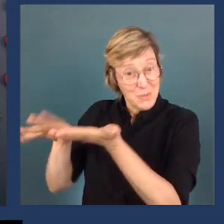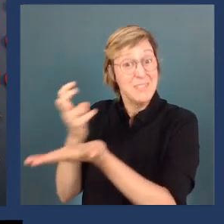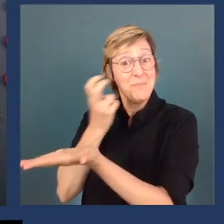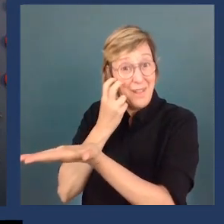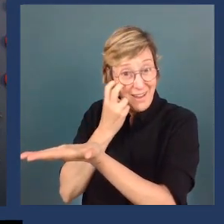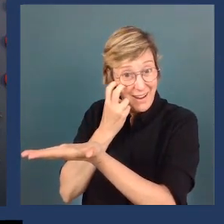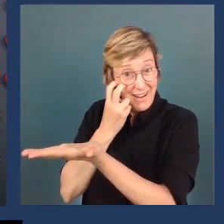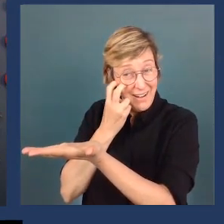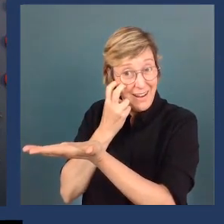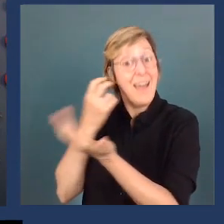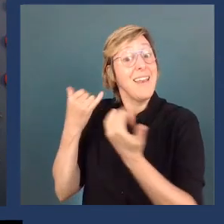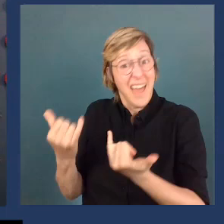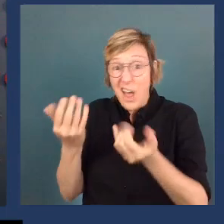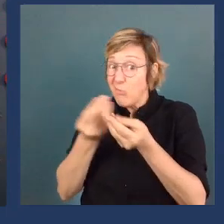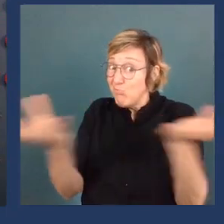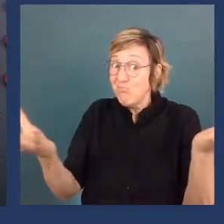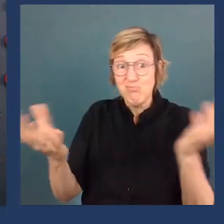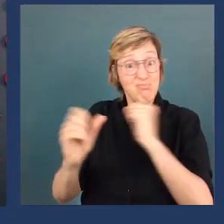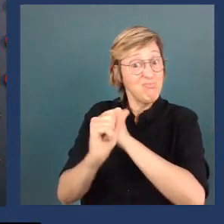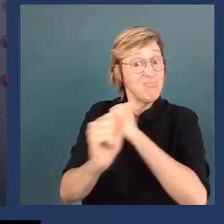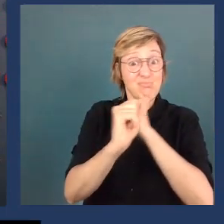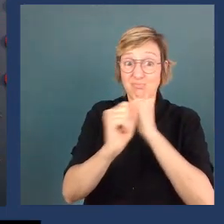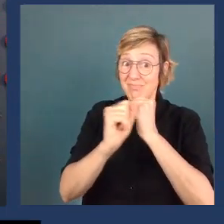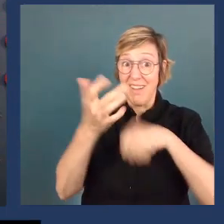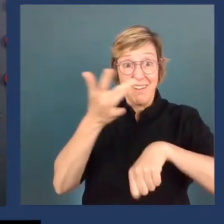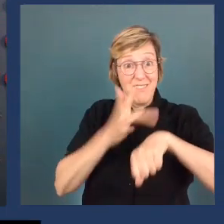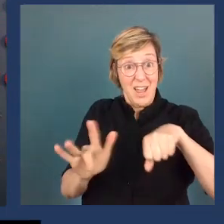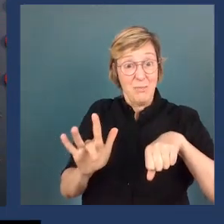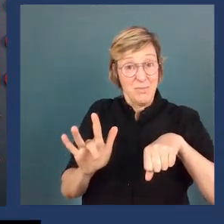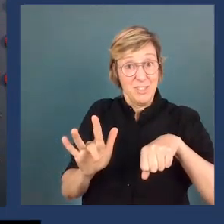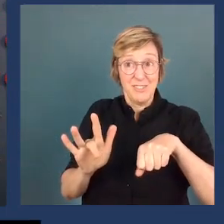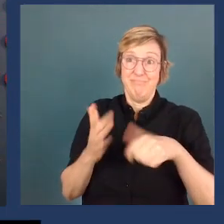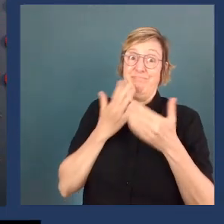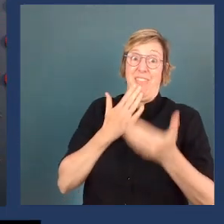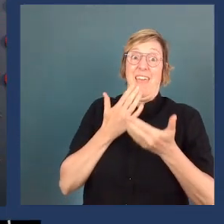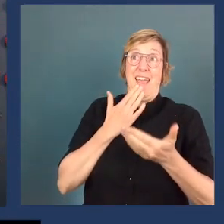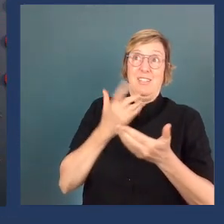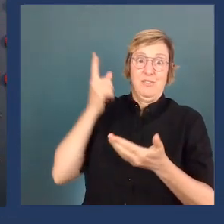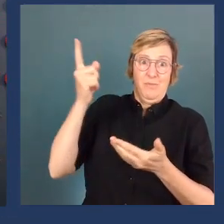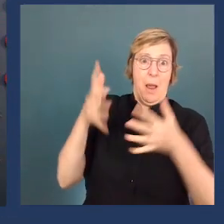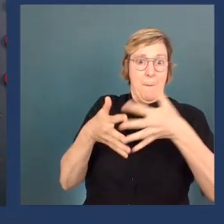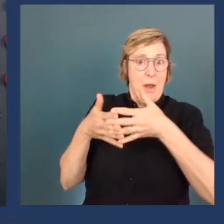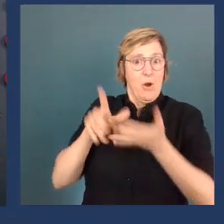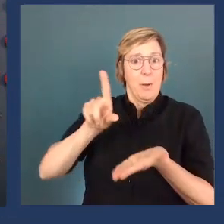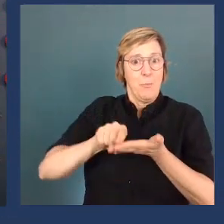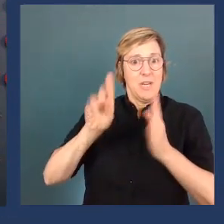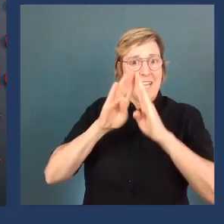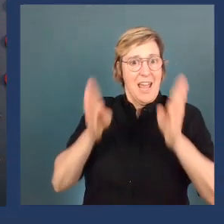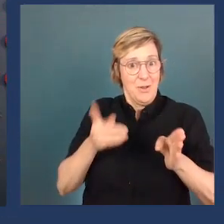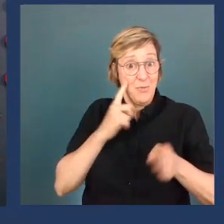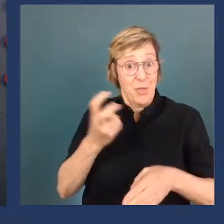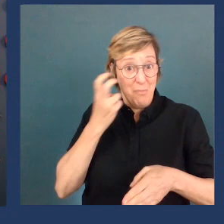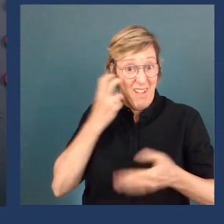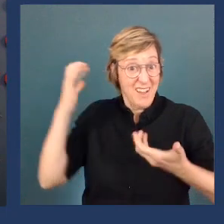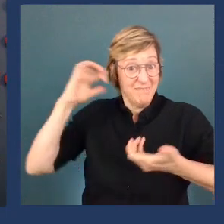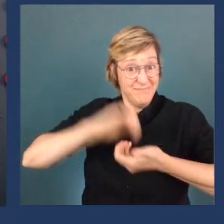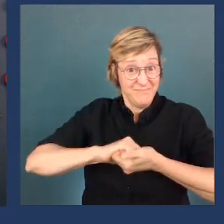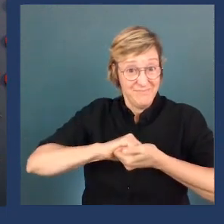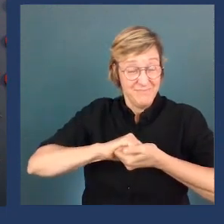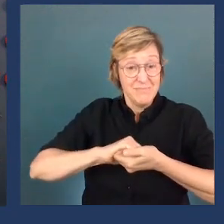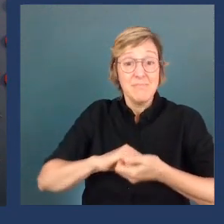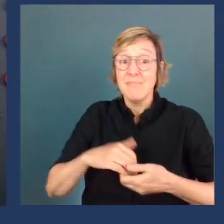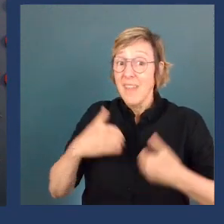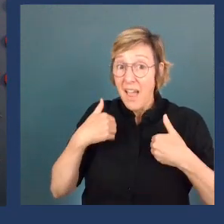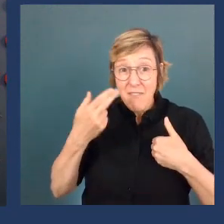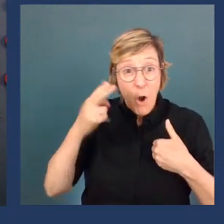work is now on the market thanks to the partnership with the American Printing House for the Blind. Hardware kits with software are available